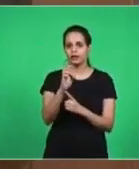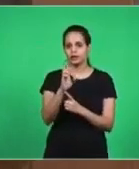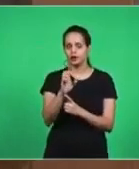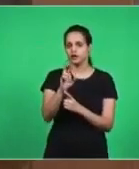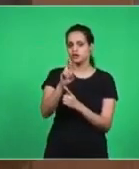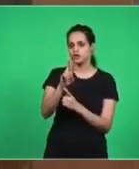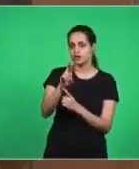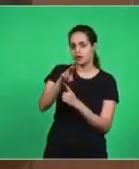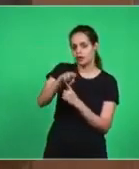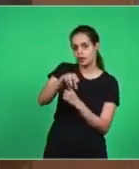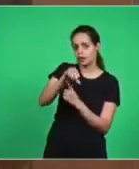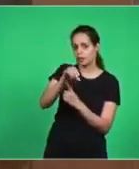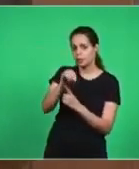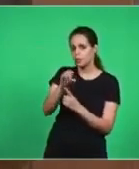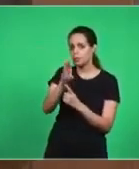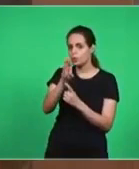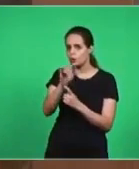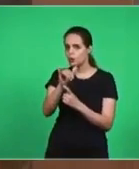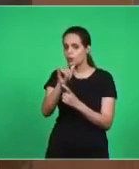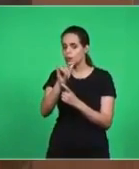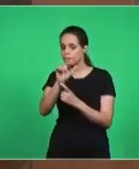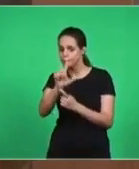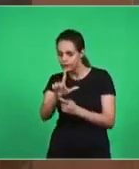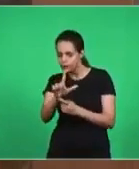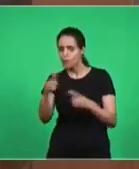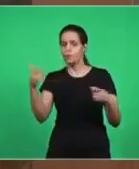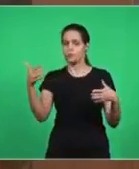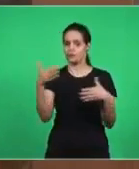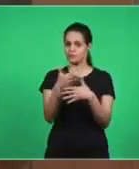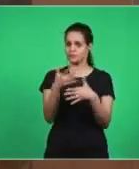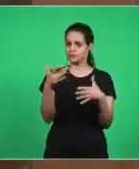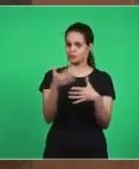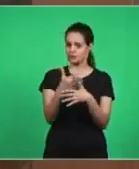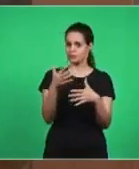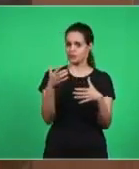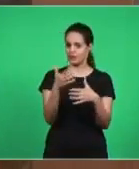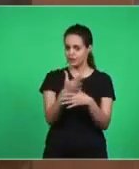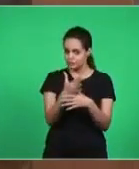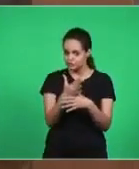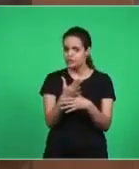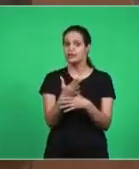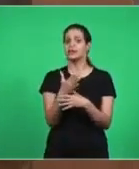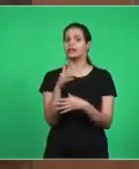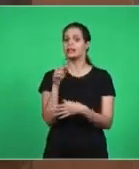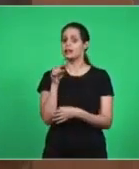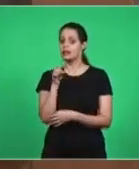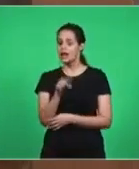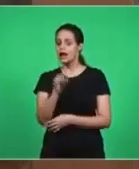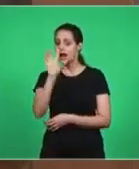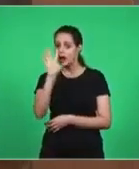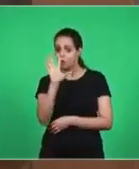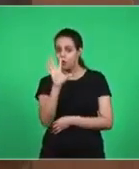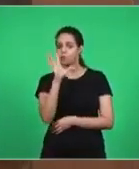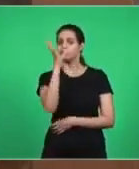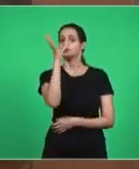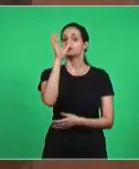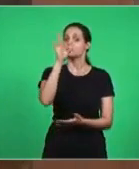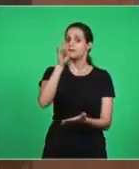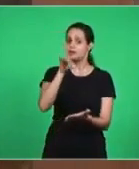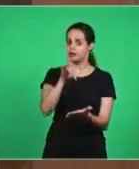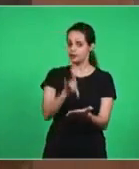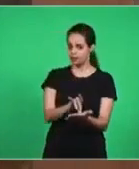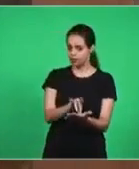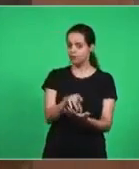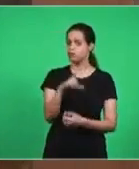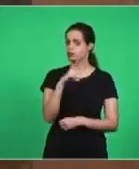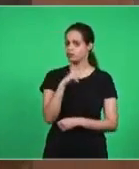Ukraine, Ukrainian, ancient Ukrainian, which is Chernobyl. It is involved with the facts and the